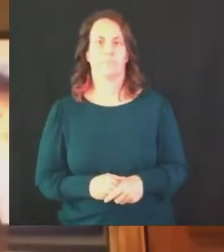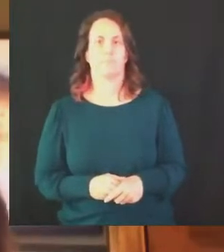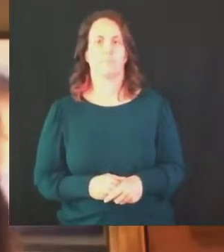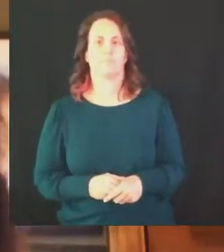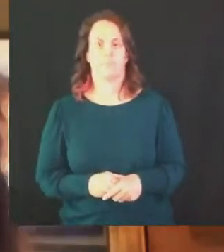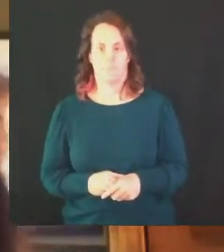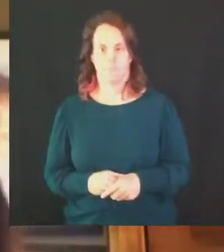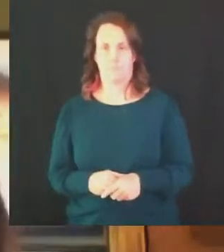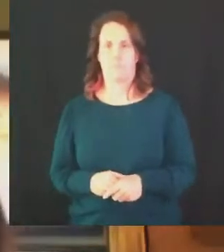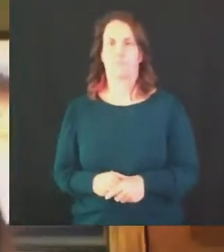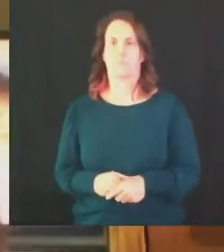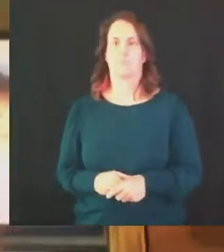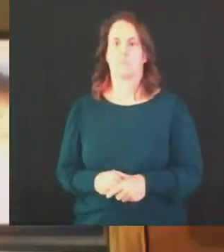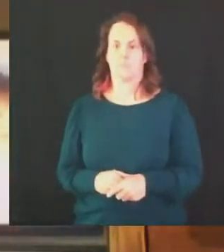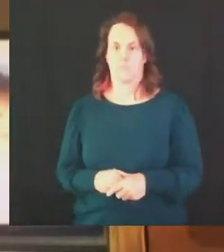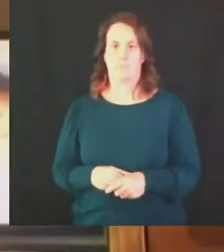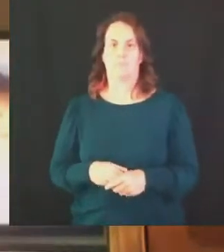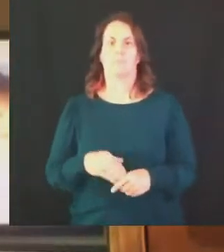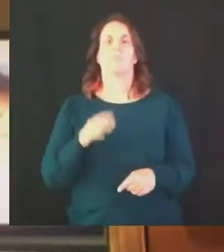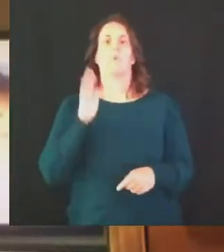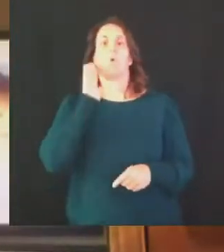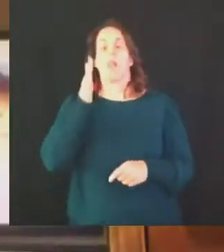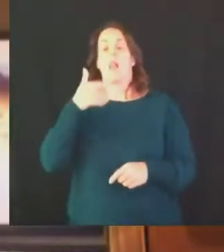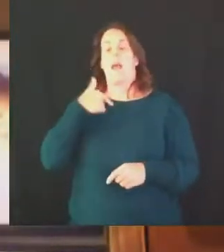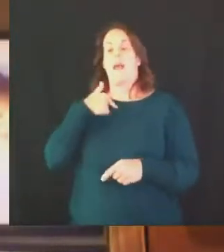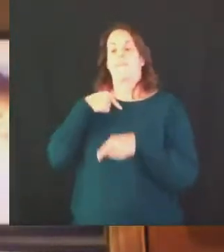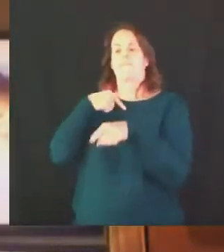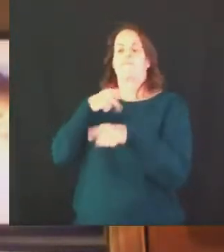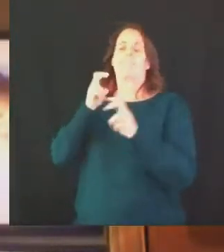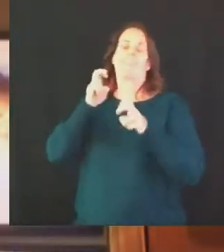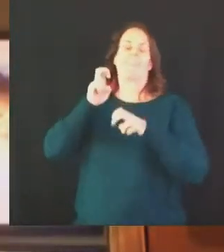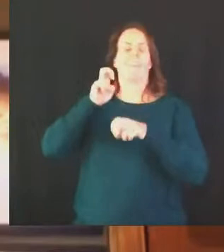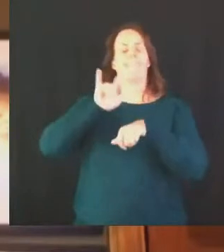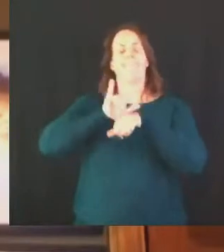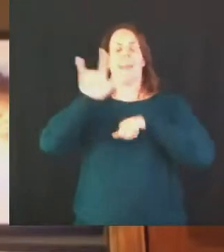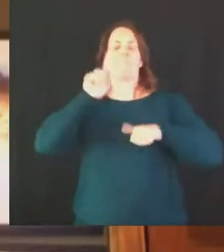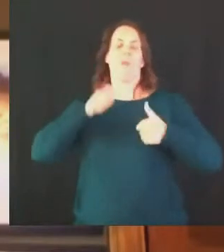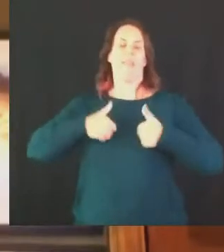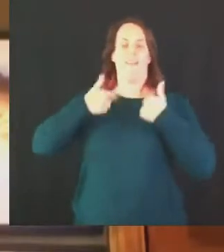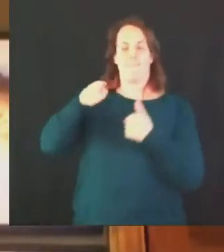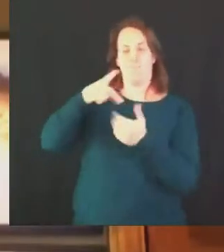facility. So it will be a hospital to the facility transfer.